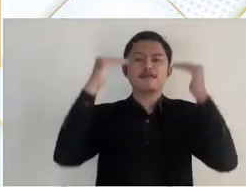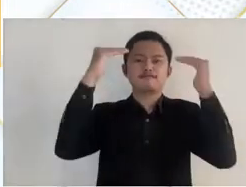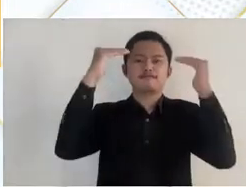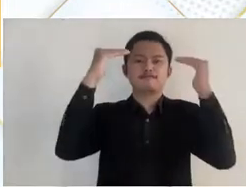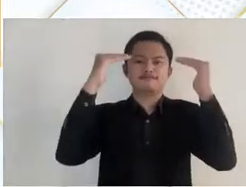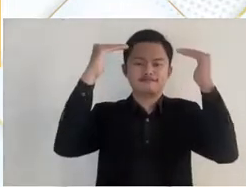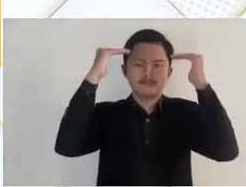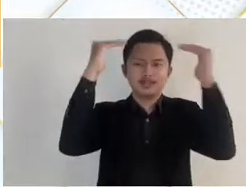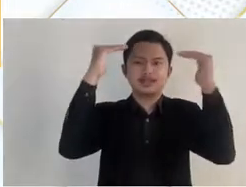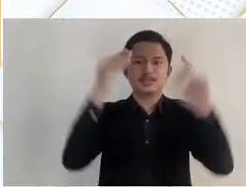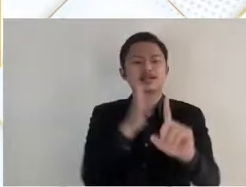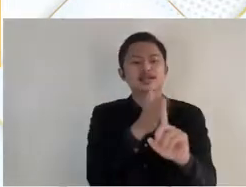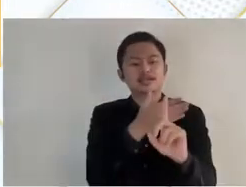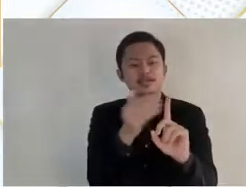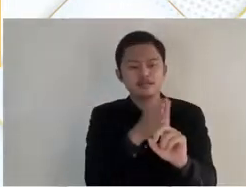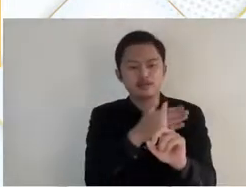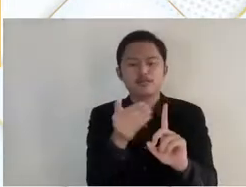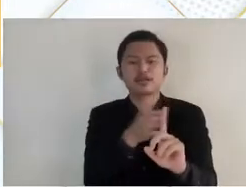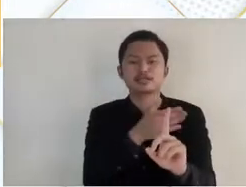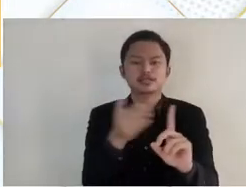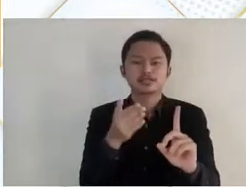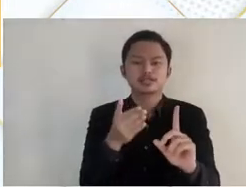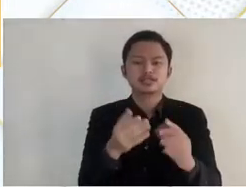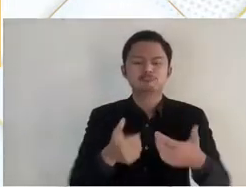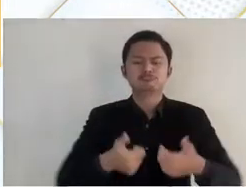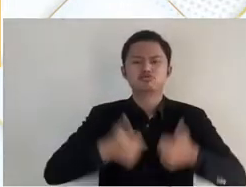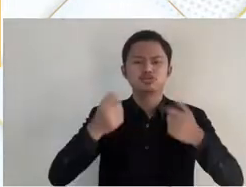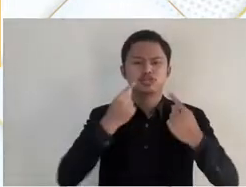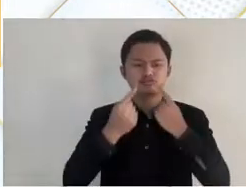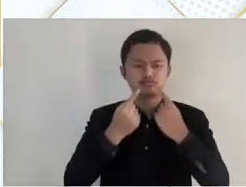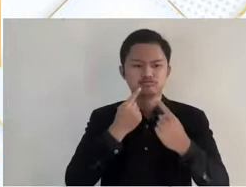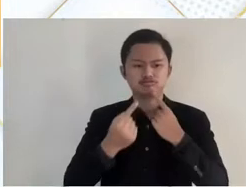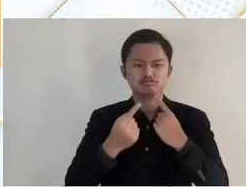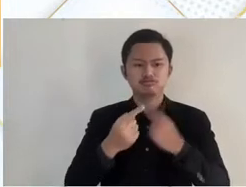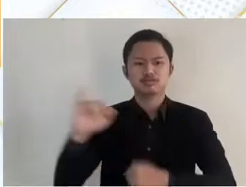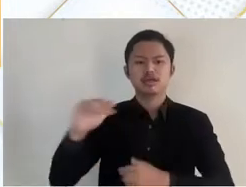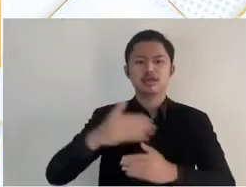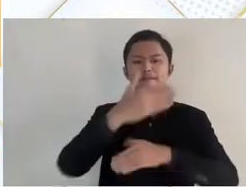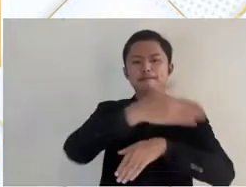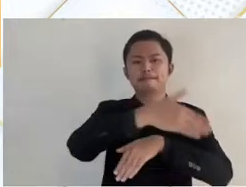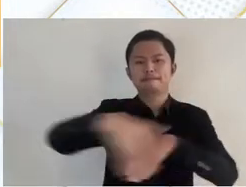in order to successfully coordinate between international border agencies.